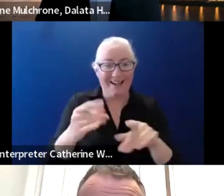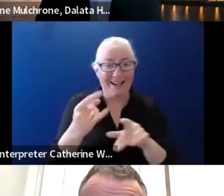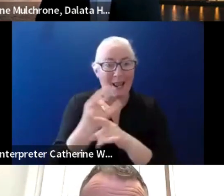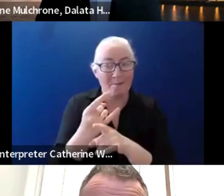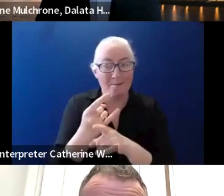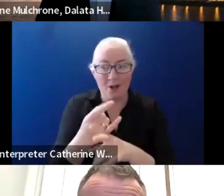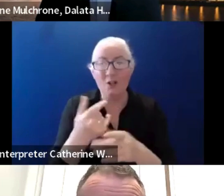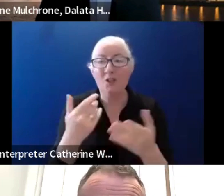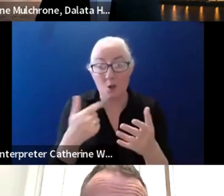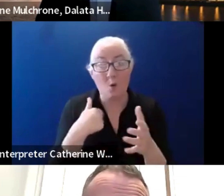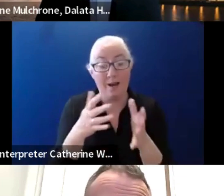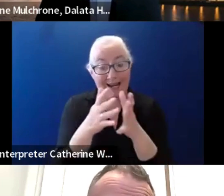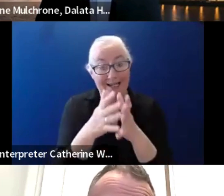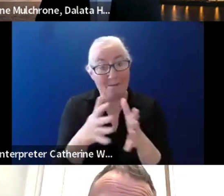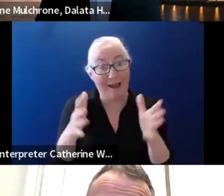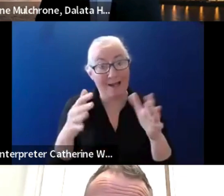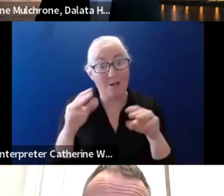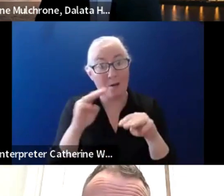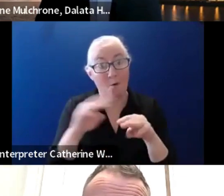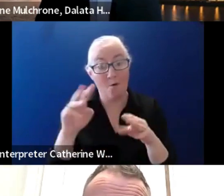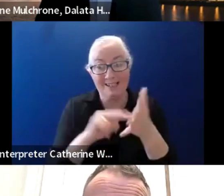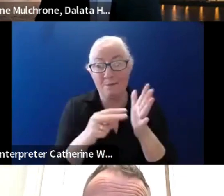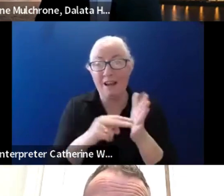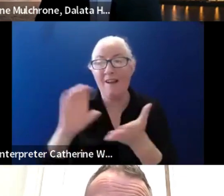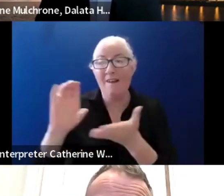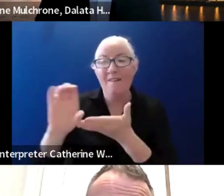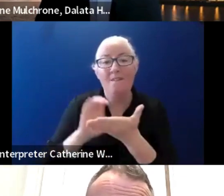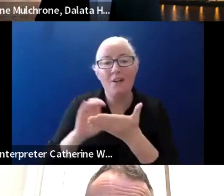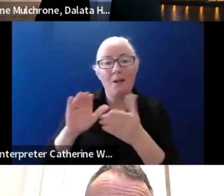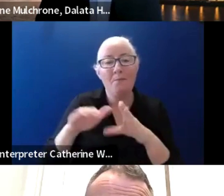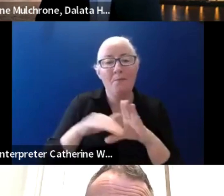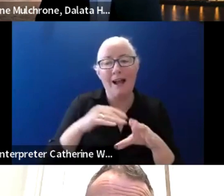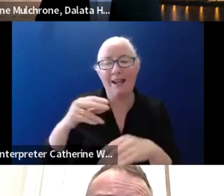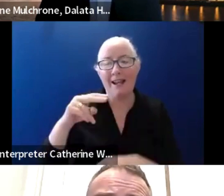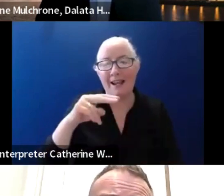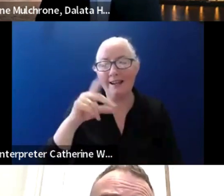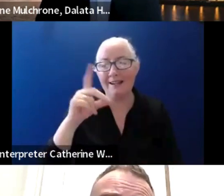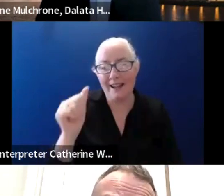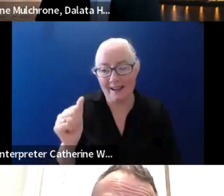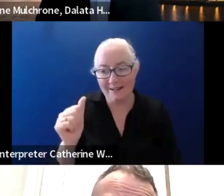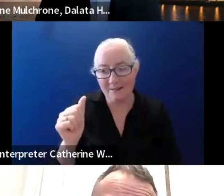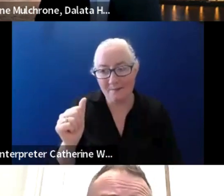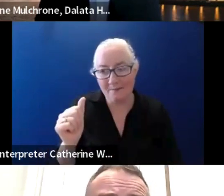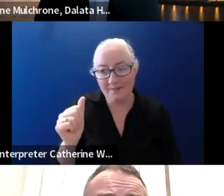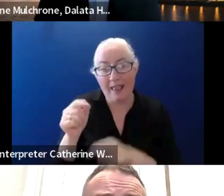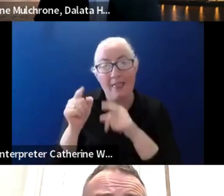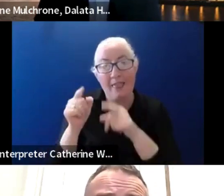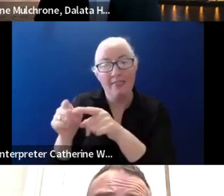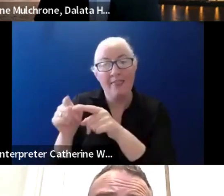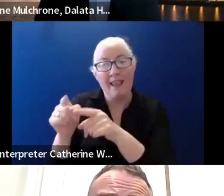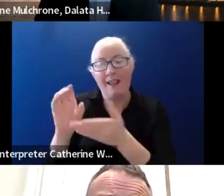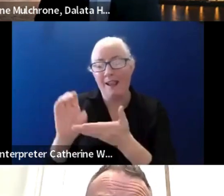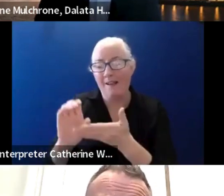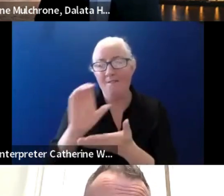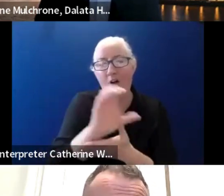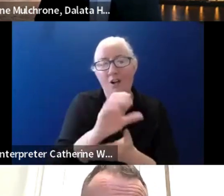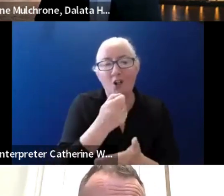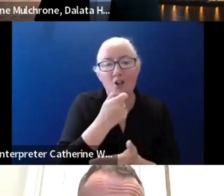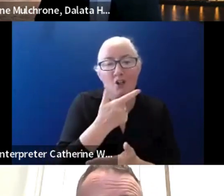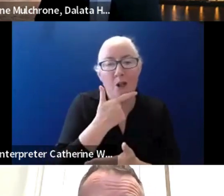We're looking at expanding even more. So the scheme is funded by the NDIA, and with partnership with them, they also funded the Dublin